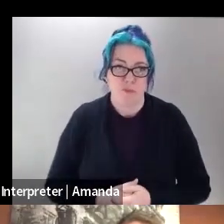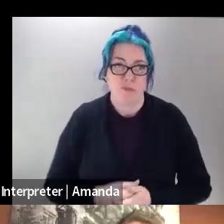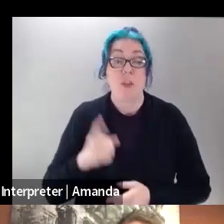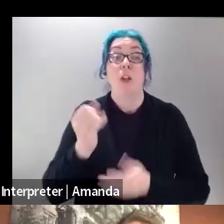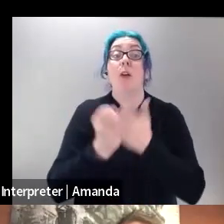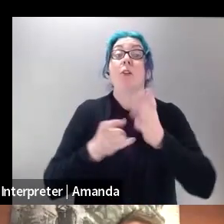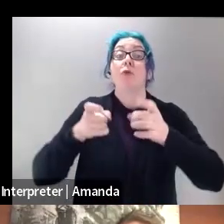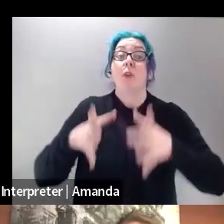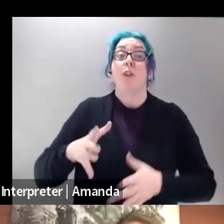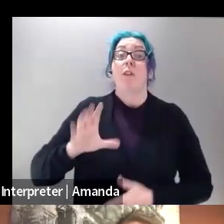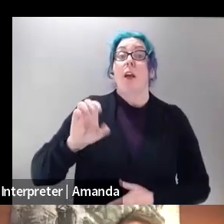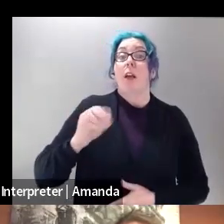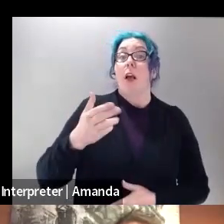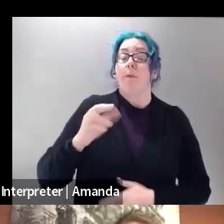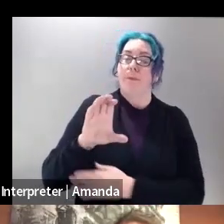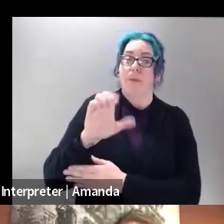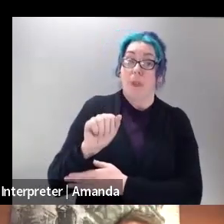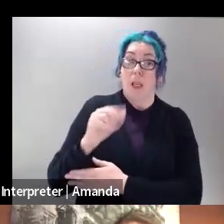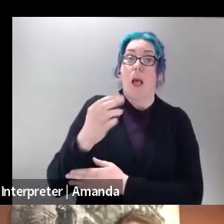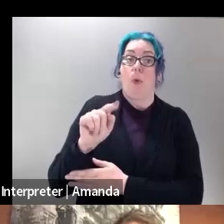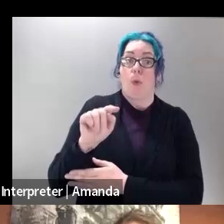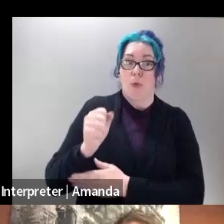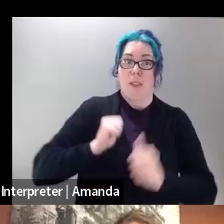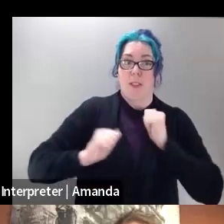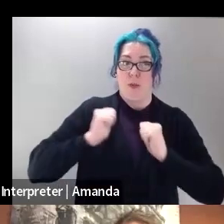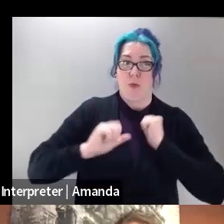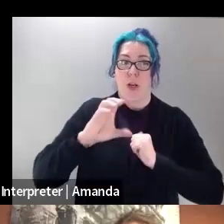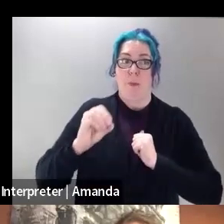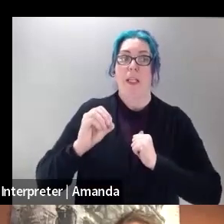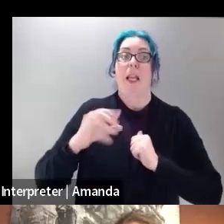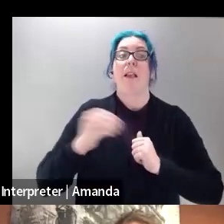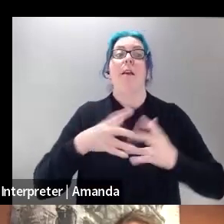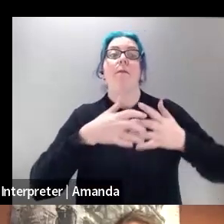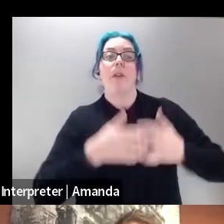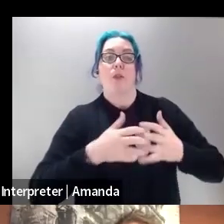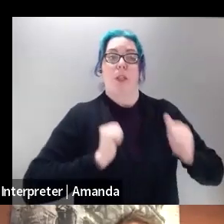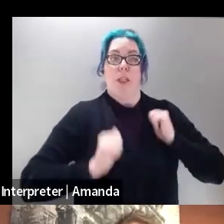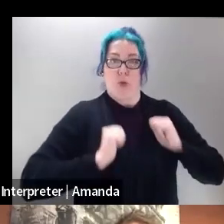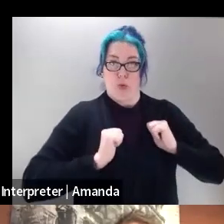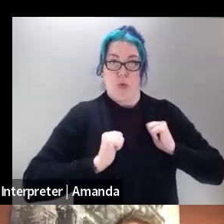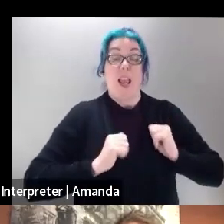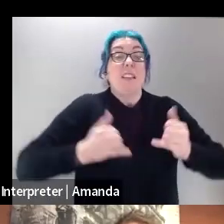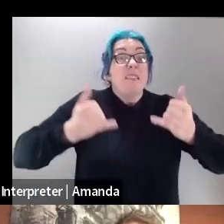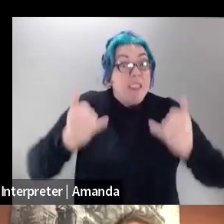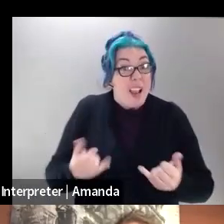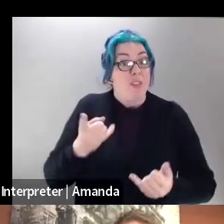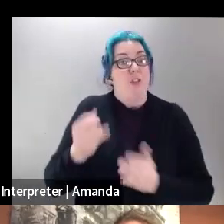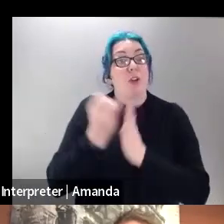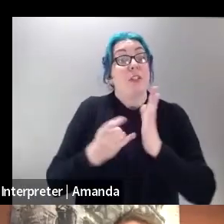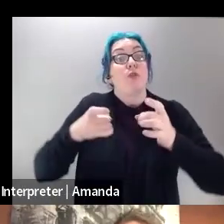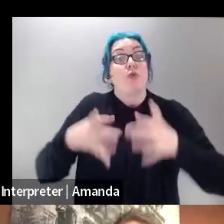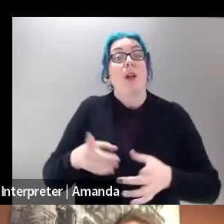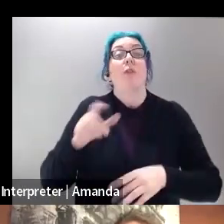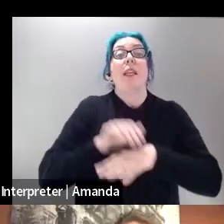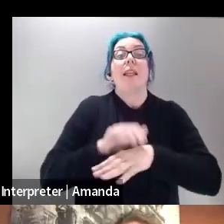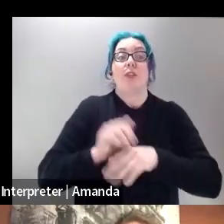Toronto, leading to her current role as the artistic director of English Theatre at the National Arts